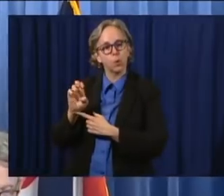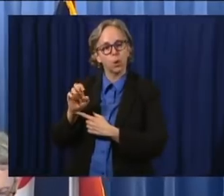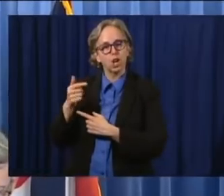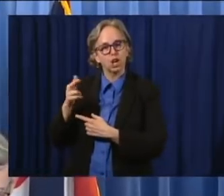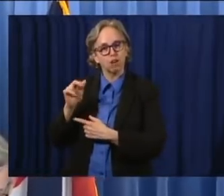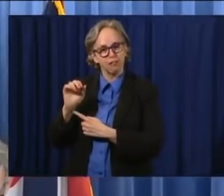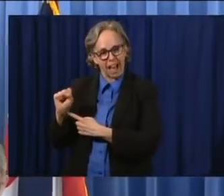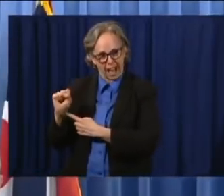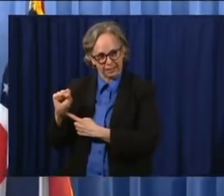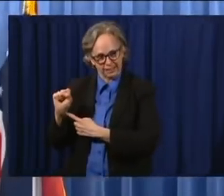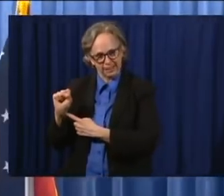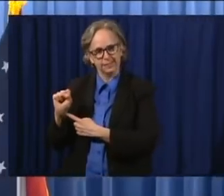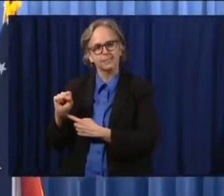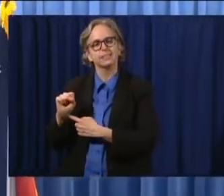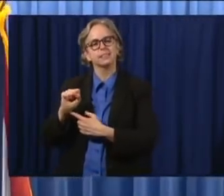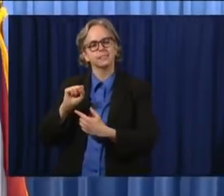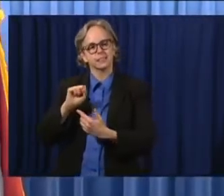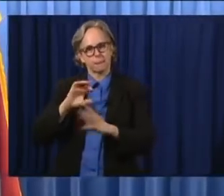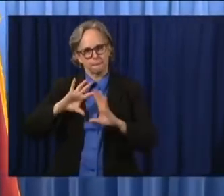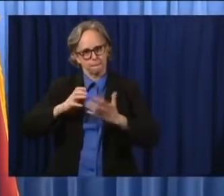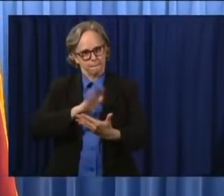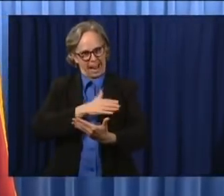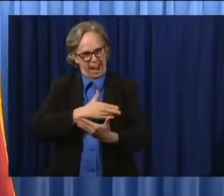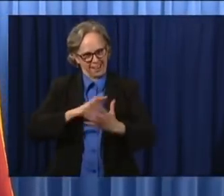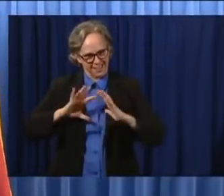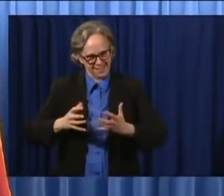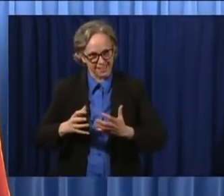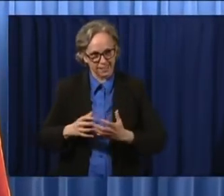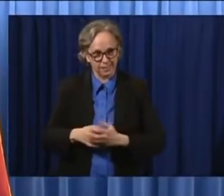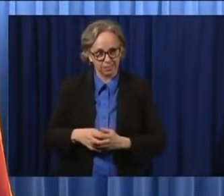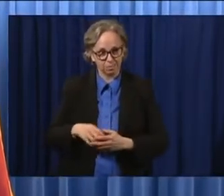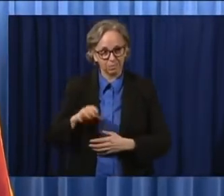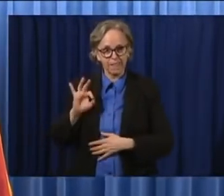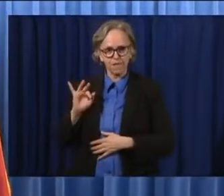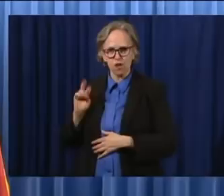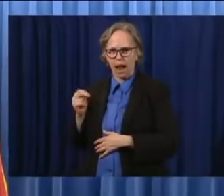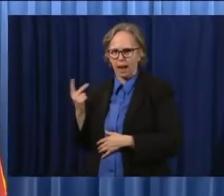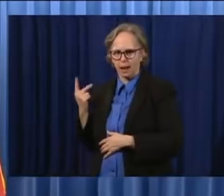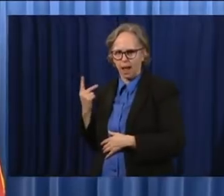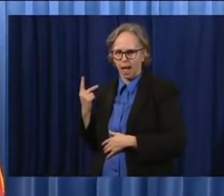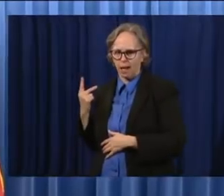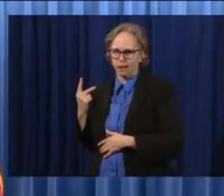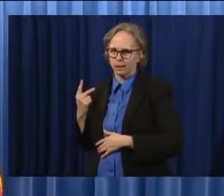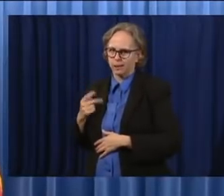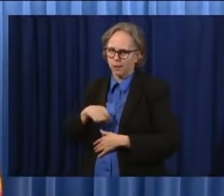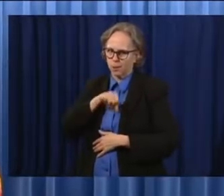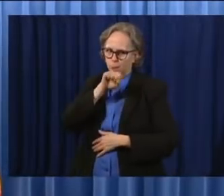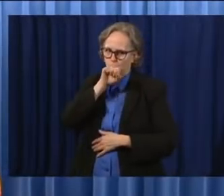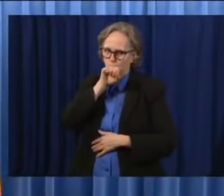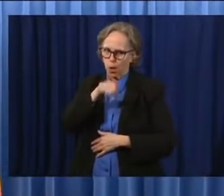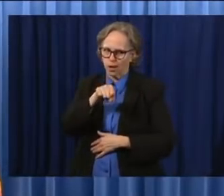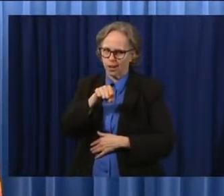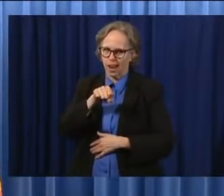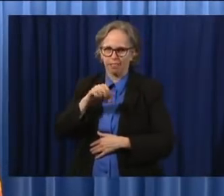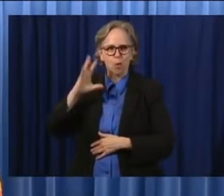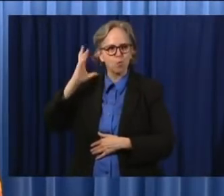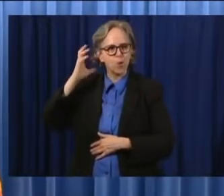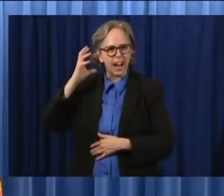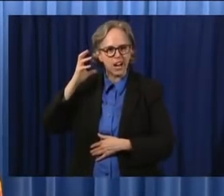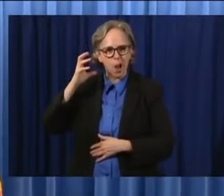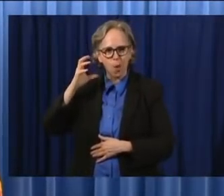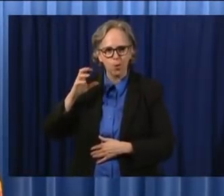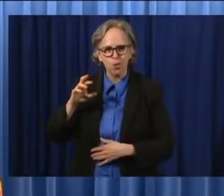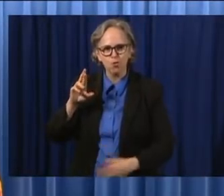Radio Ramblers. Fran and I are big fans of the Radio Ramblers, big bluegrass fans.